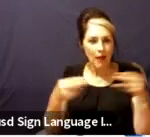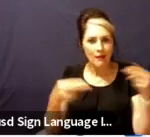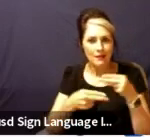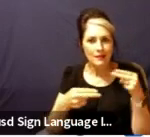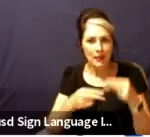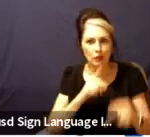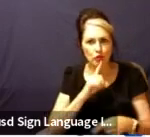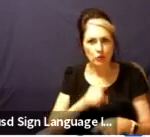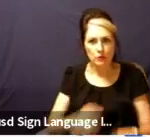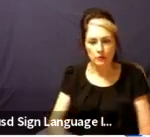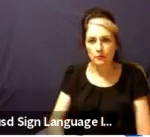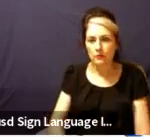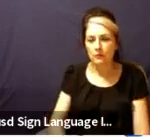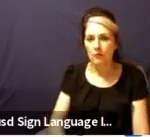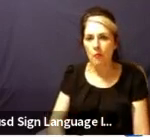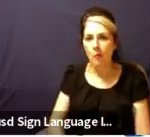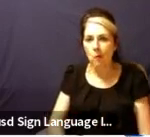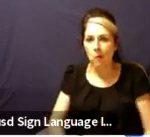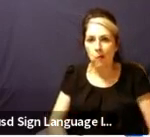Sure.